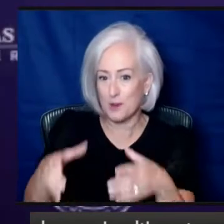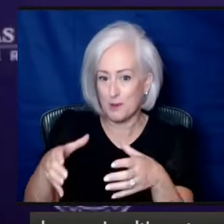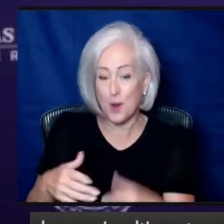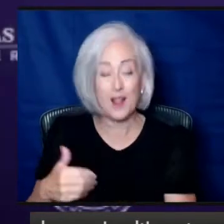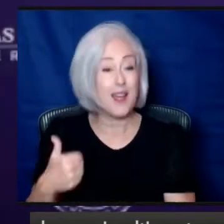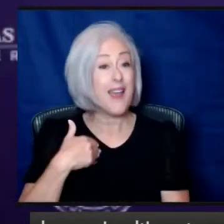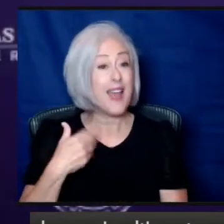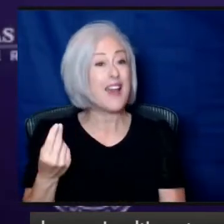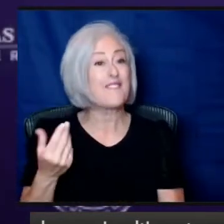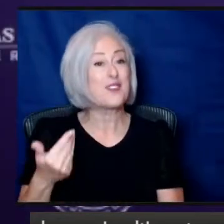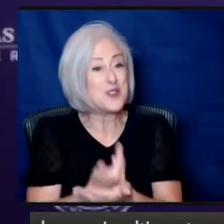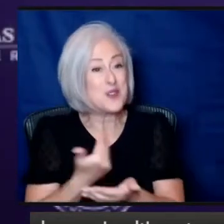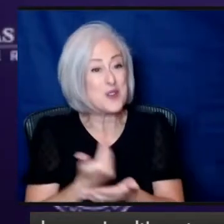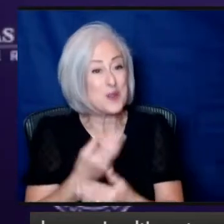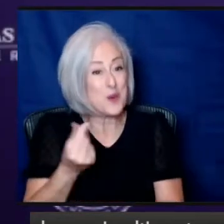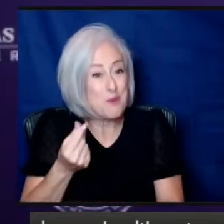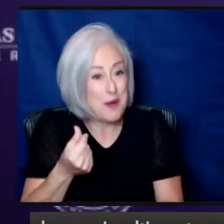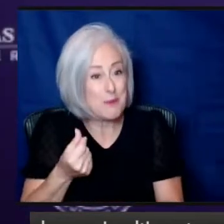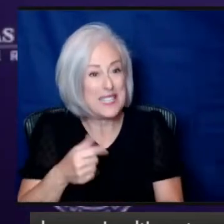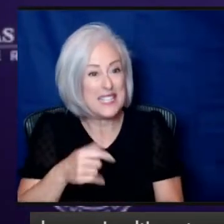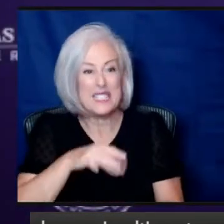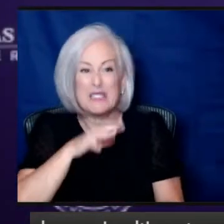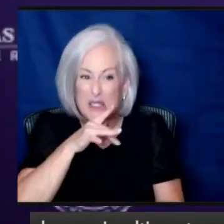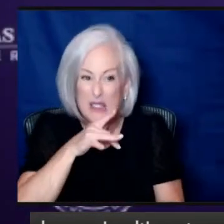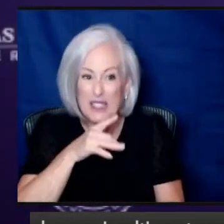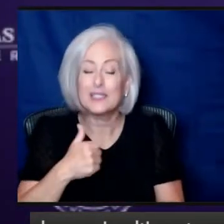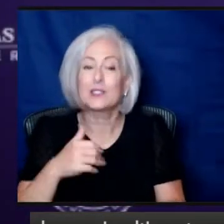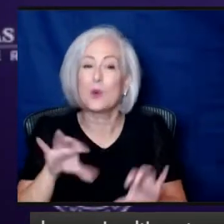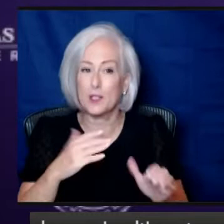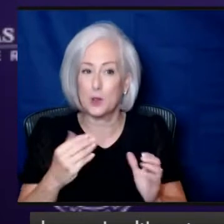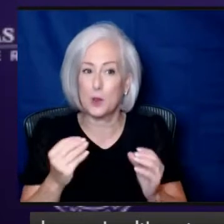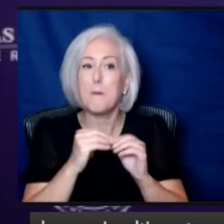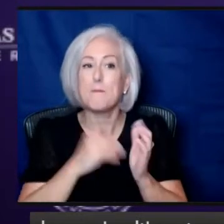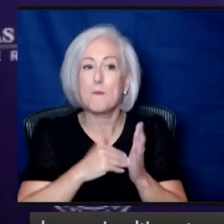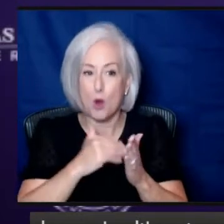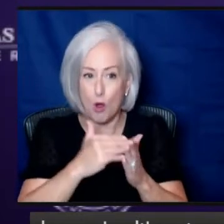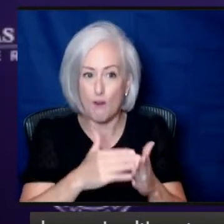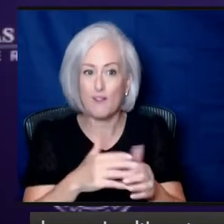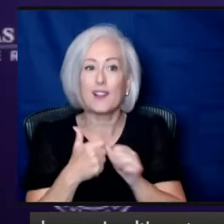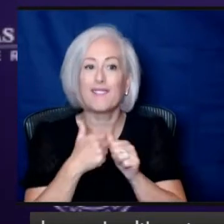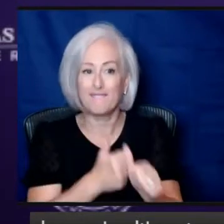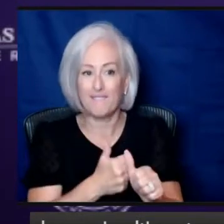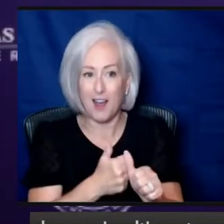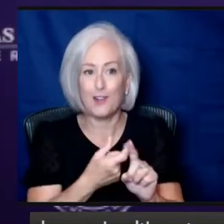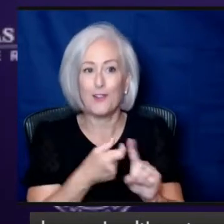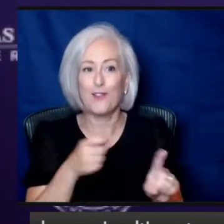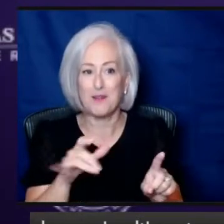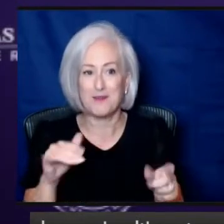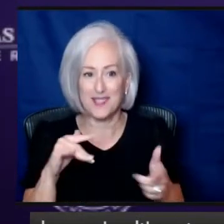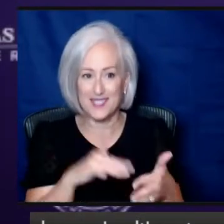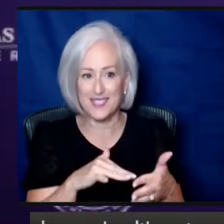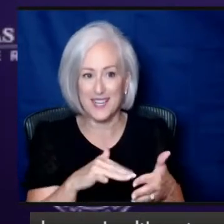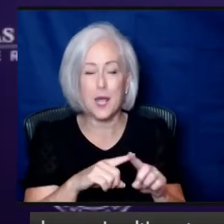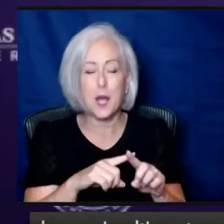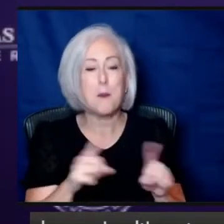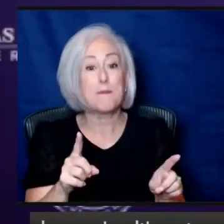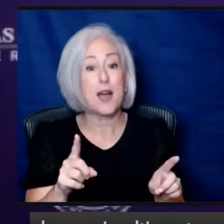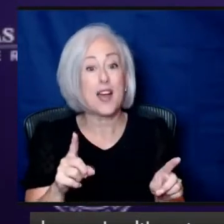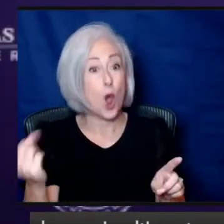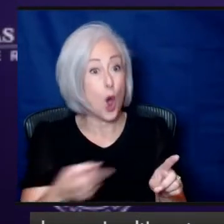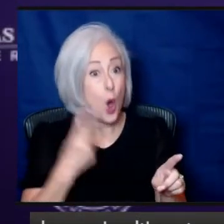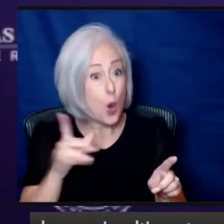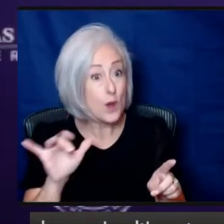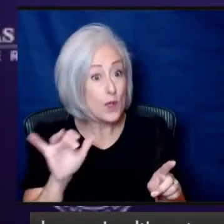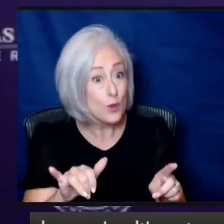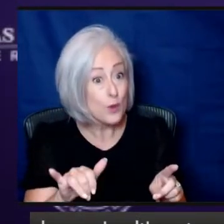he's messy, so I am doing it more often on the order of what they're saying from this study. But that said, have I always done that? No, I think